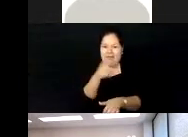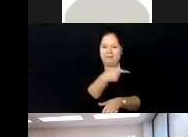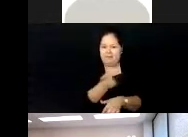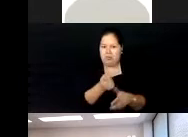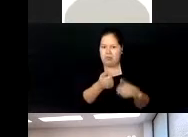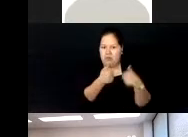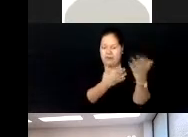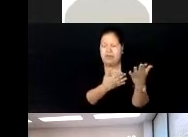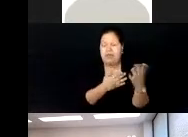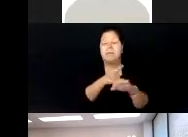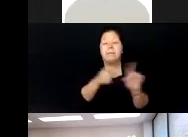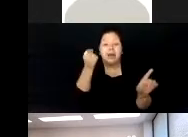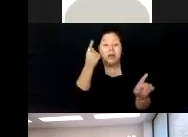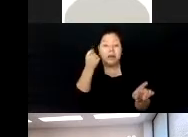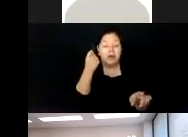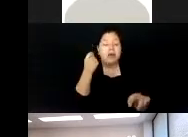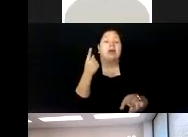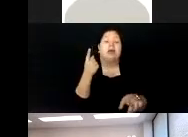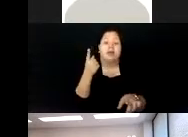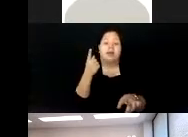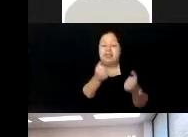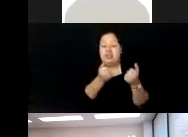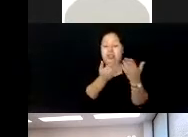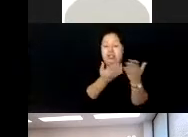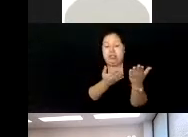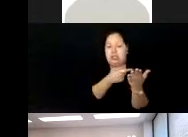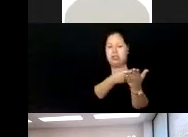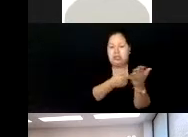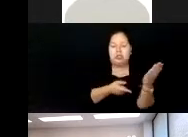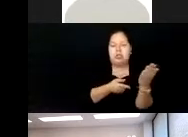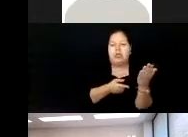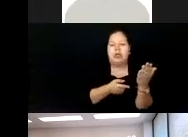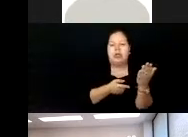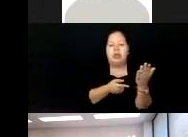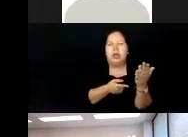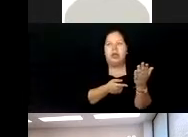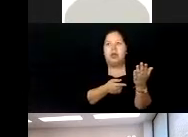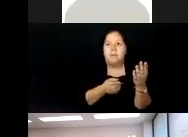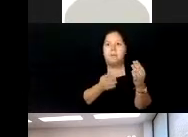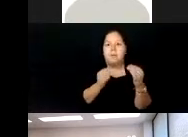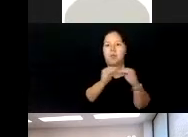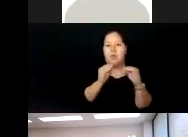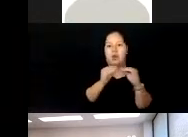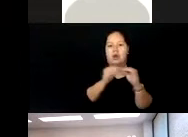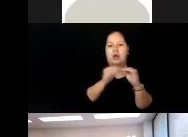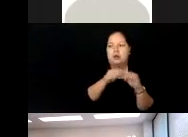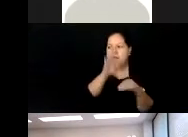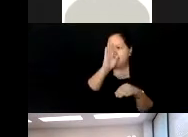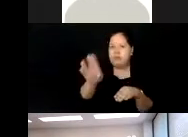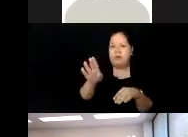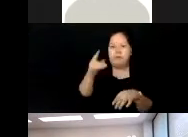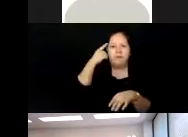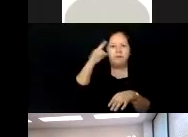that many of the suggestions or recommendations, were directed towards the Ministry of